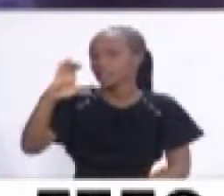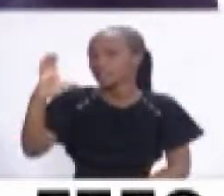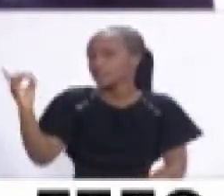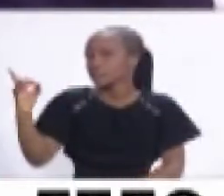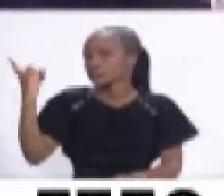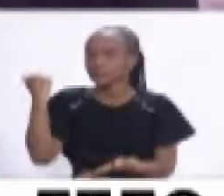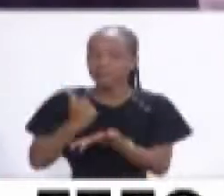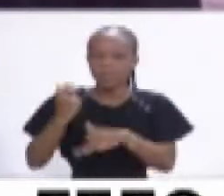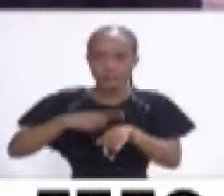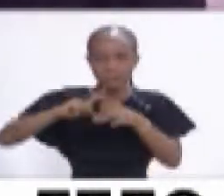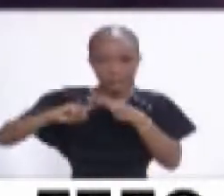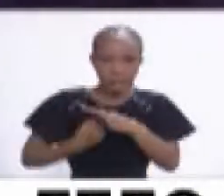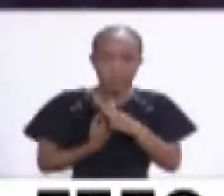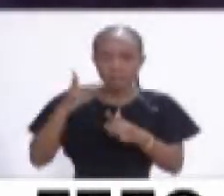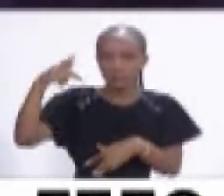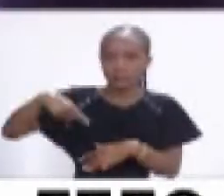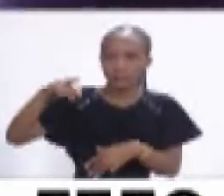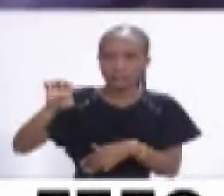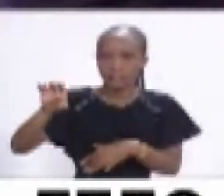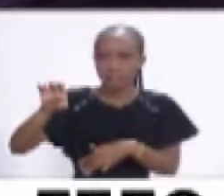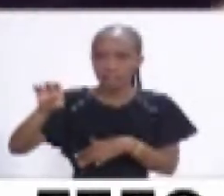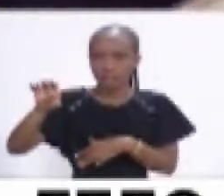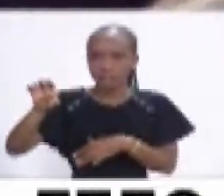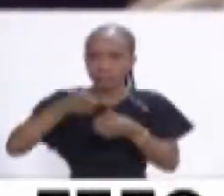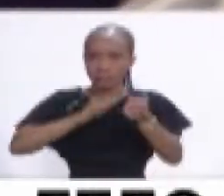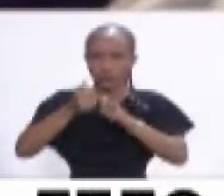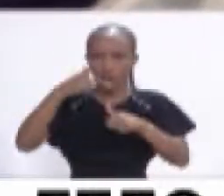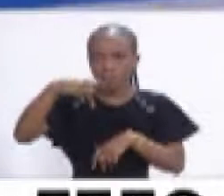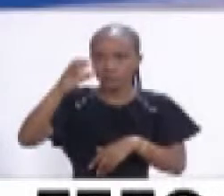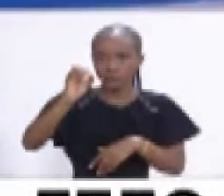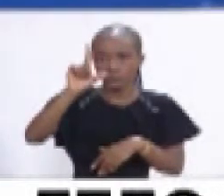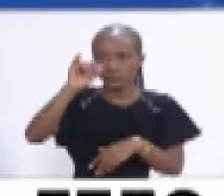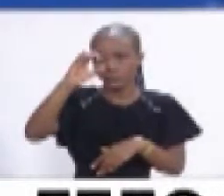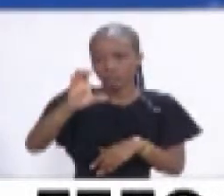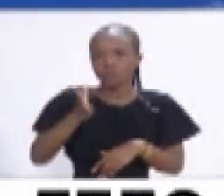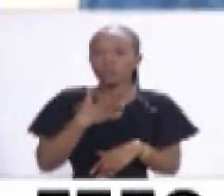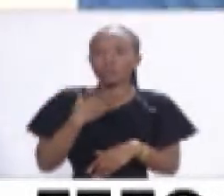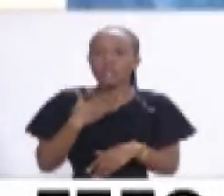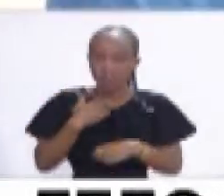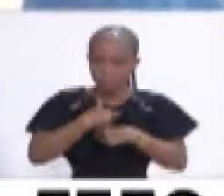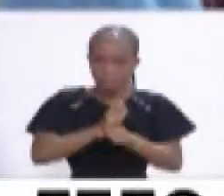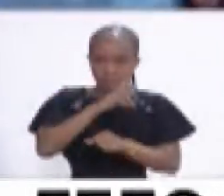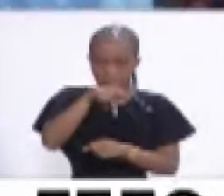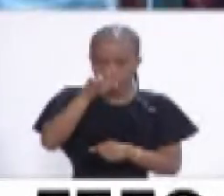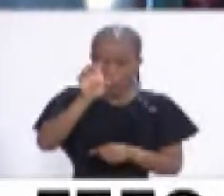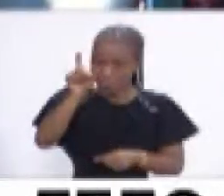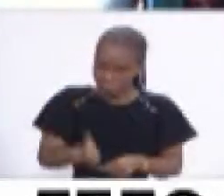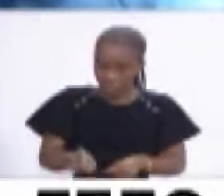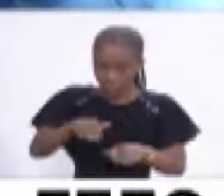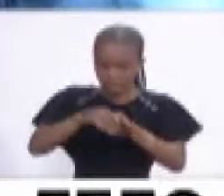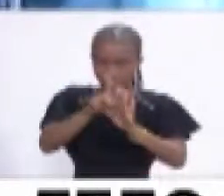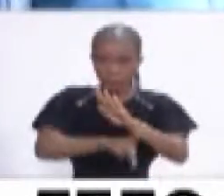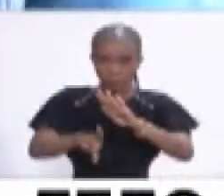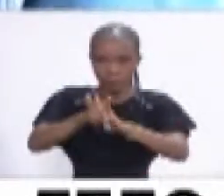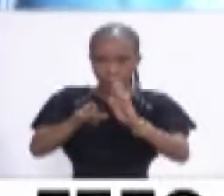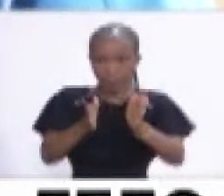while launching the first ever physical education and sport policy, where he now seeks to make physical education, PE, compulsory in primary